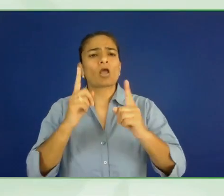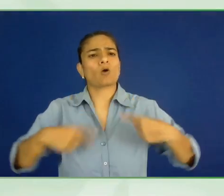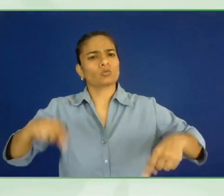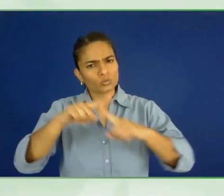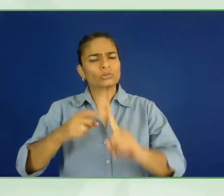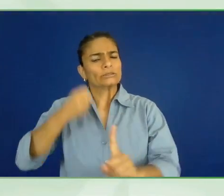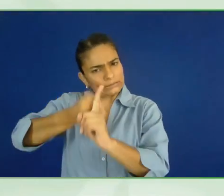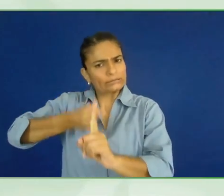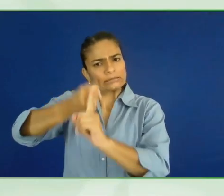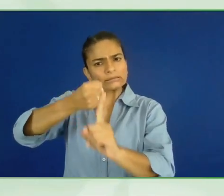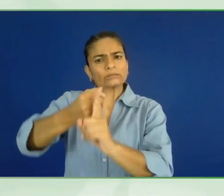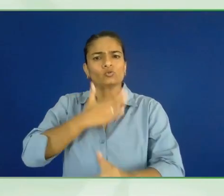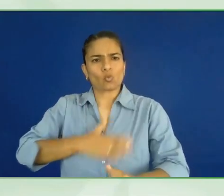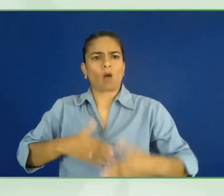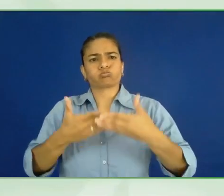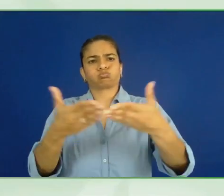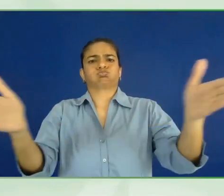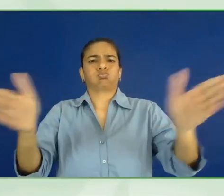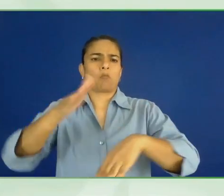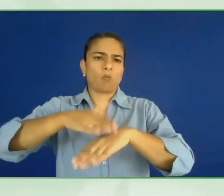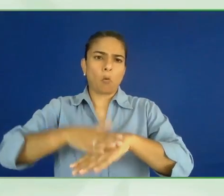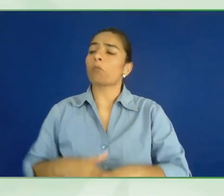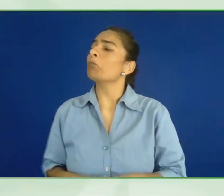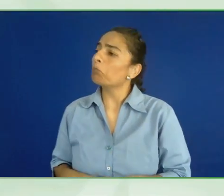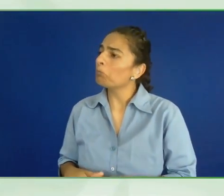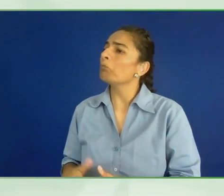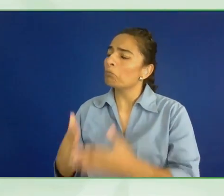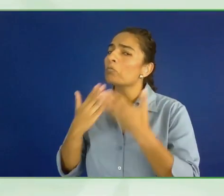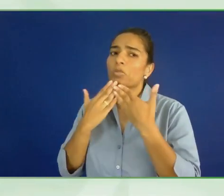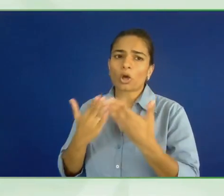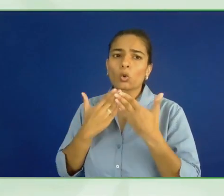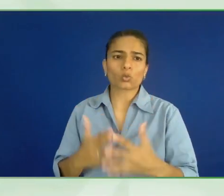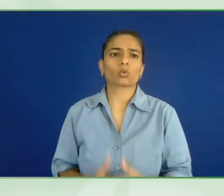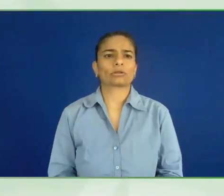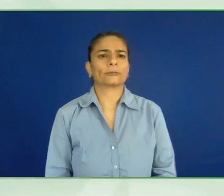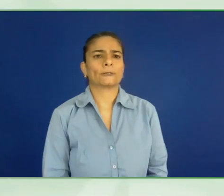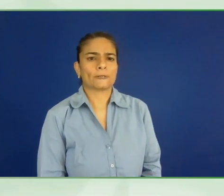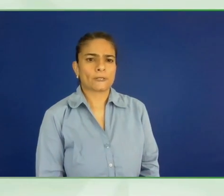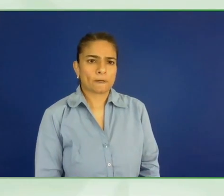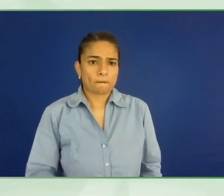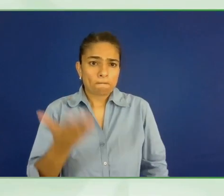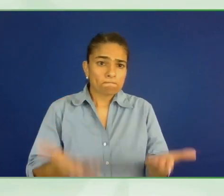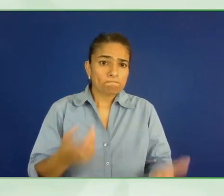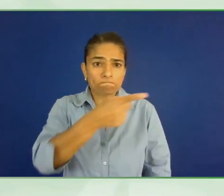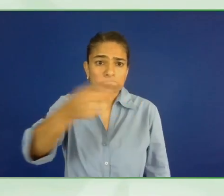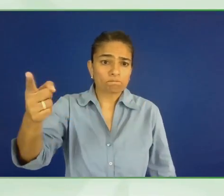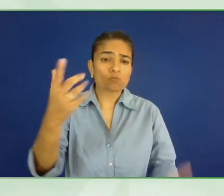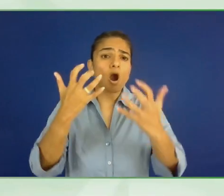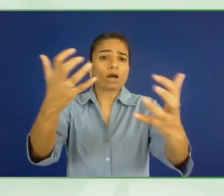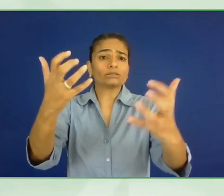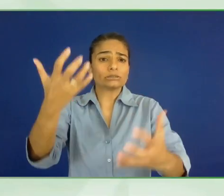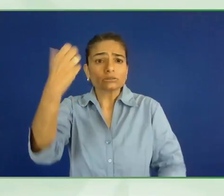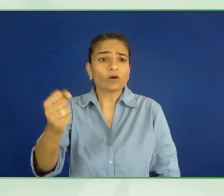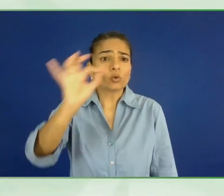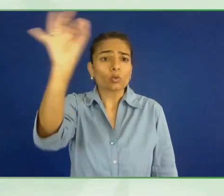Thank you very much. If any question from, okay, please.